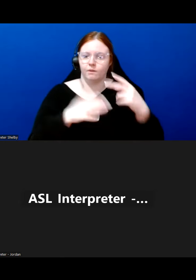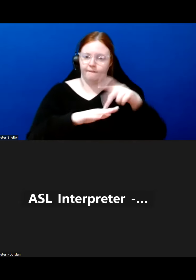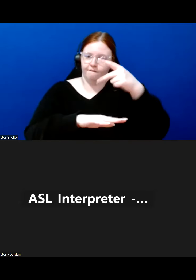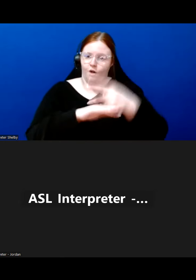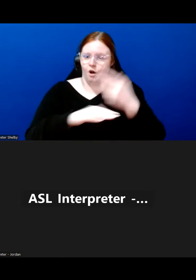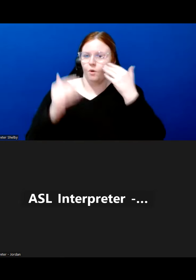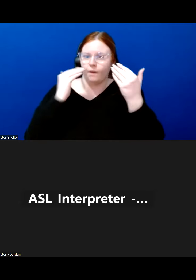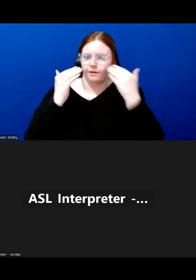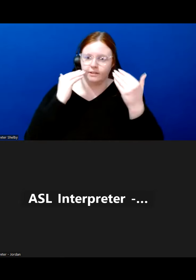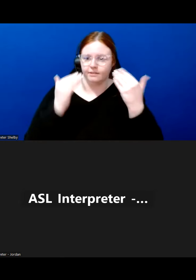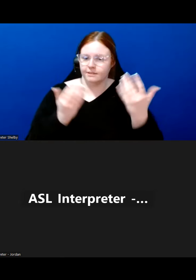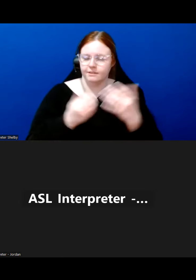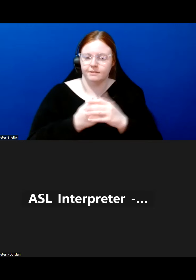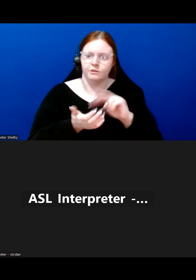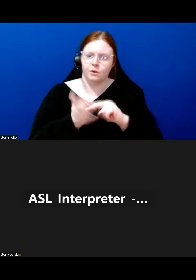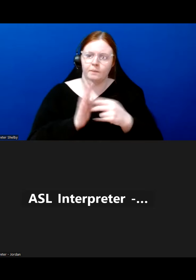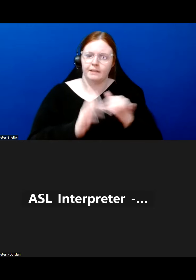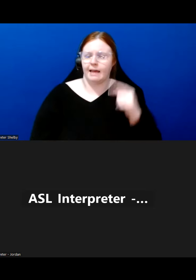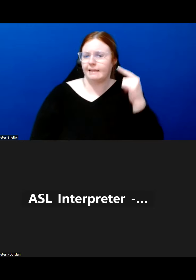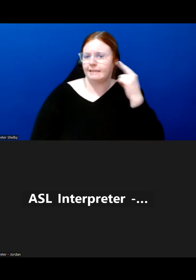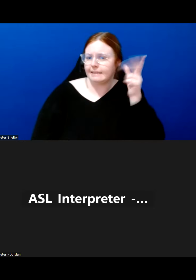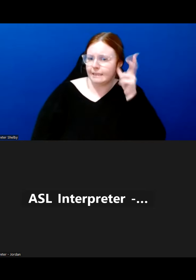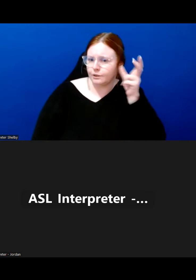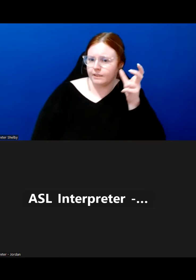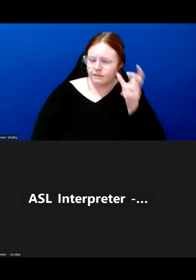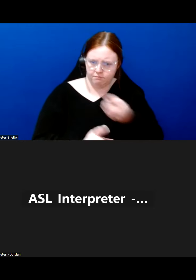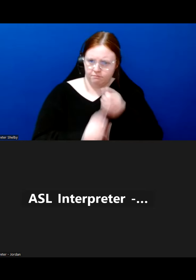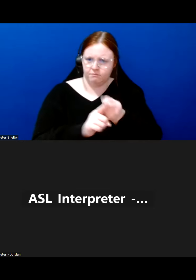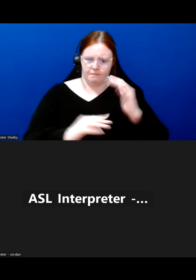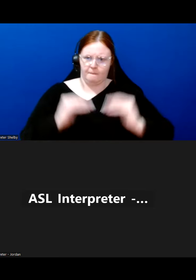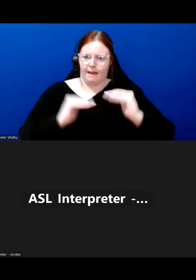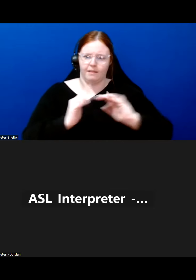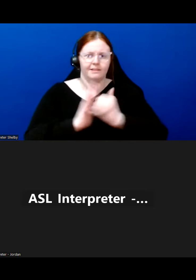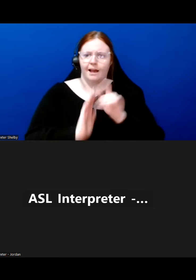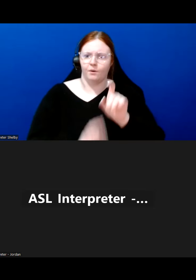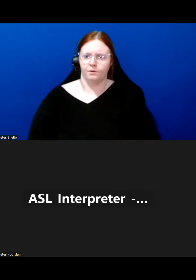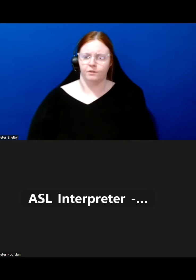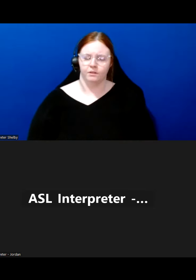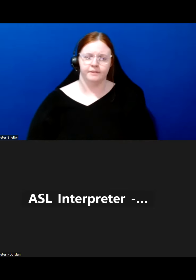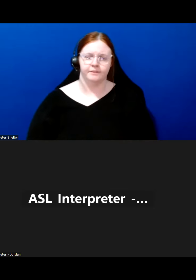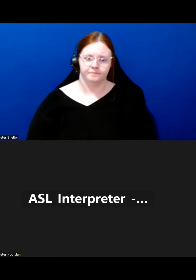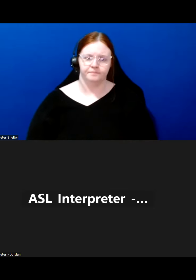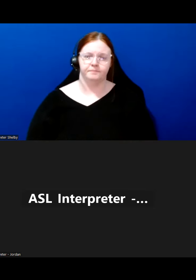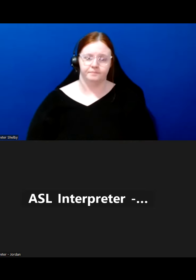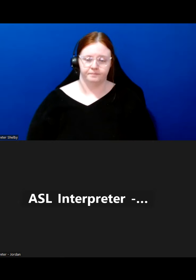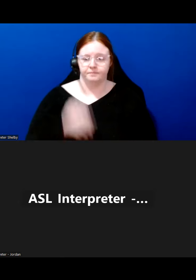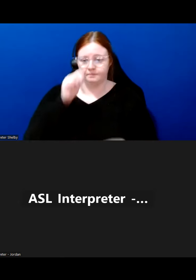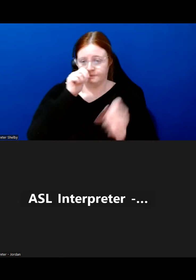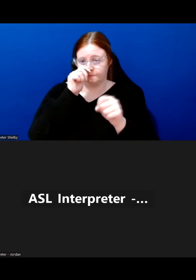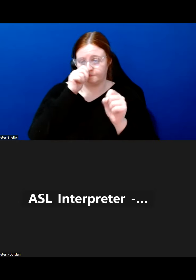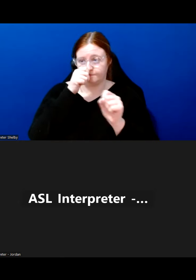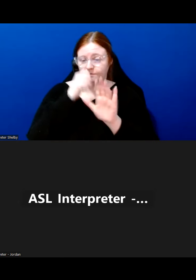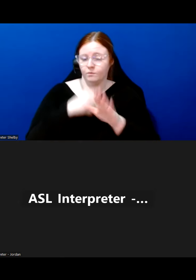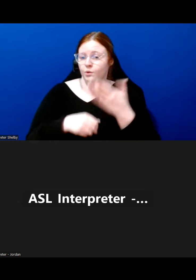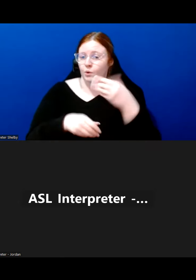So how does the hearing affect the balance when talking about fall awareness? Yeah, well, your inner ear, going